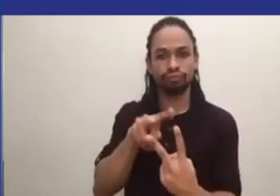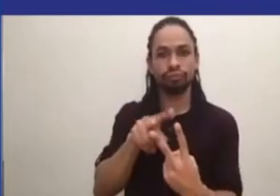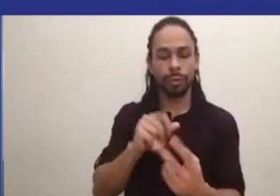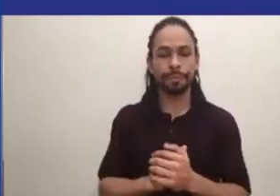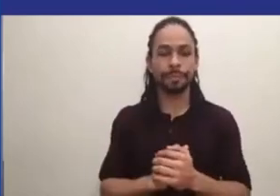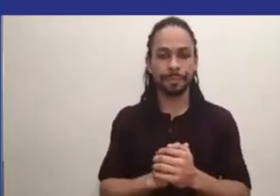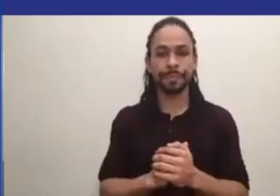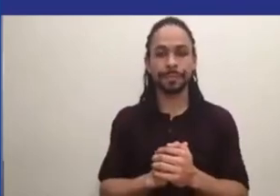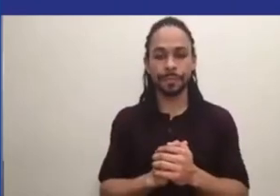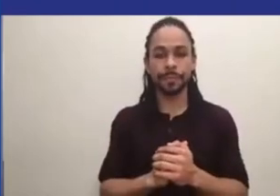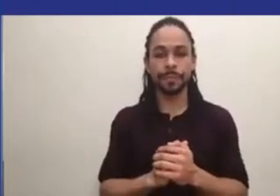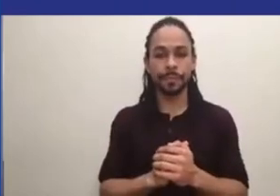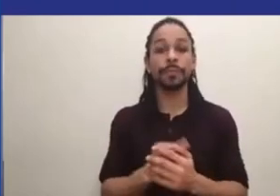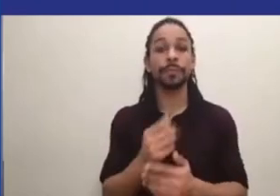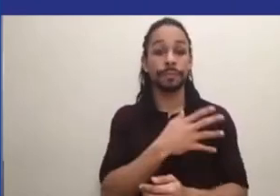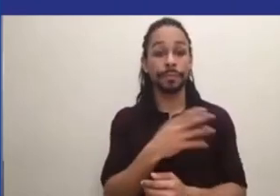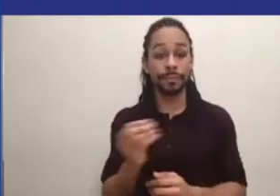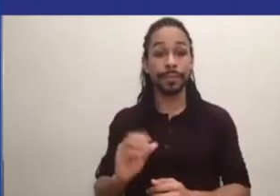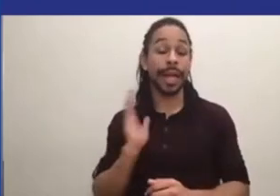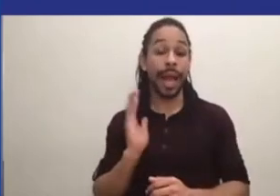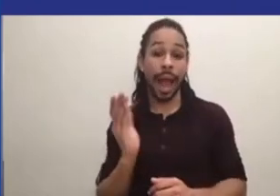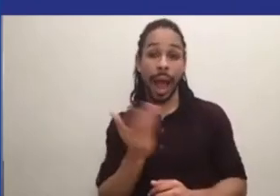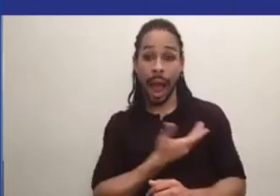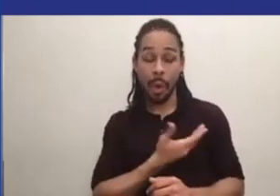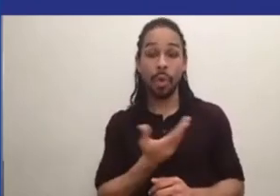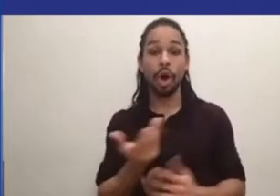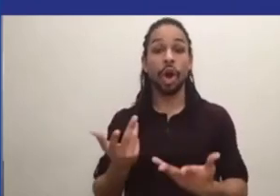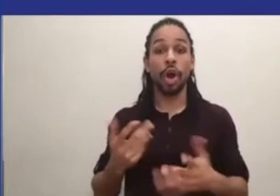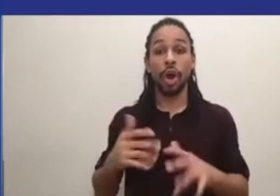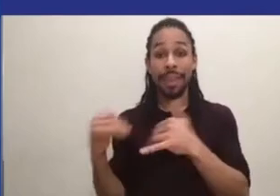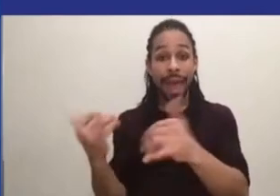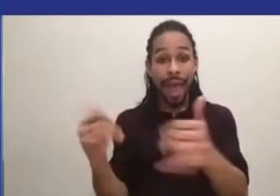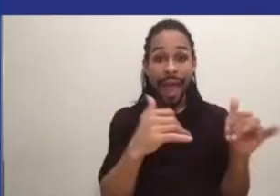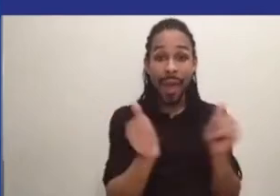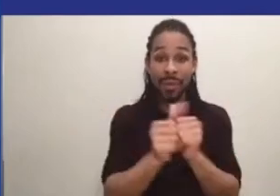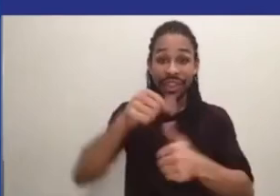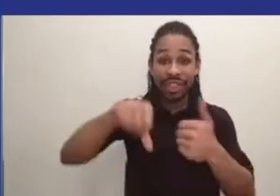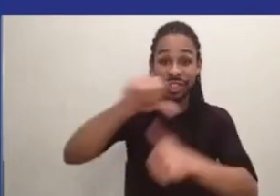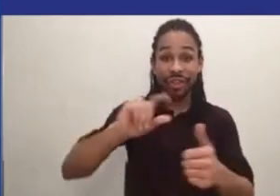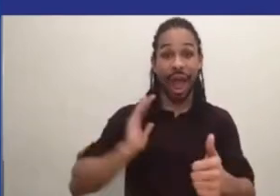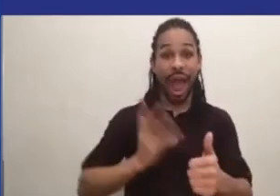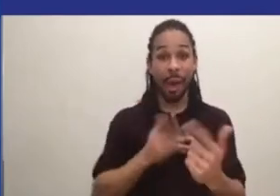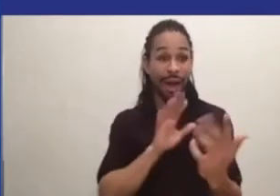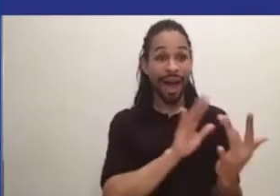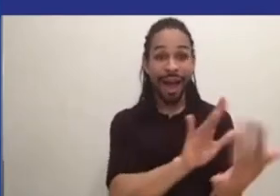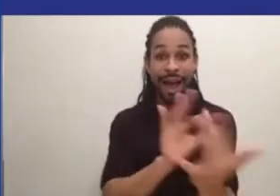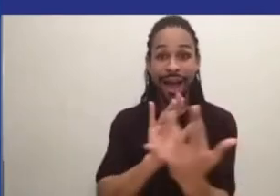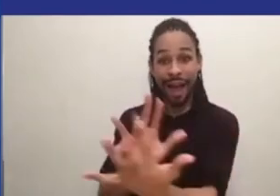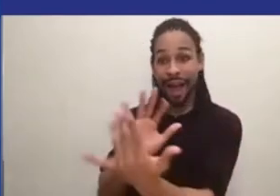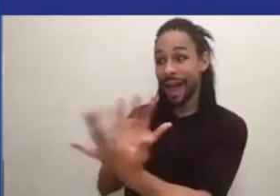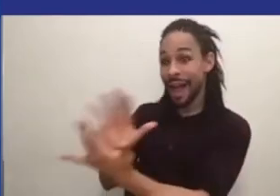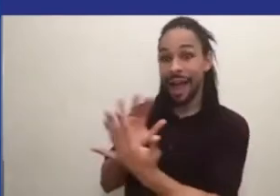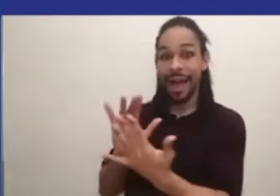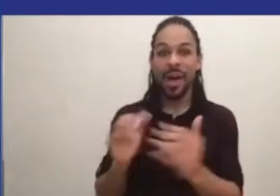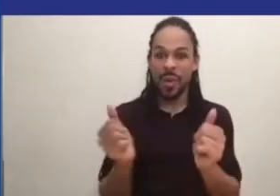and our play and our interaction of